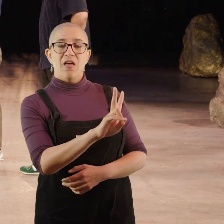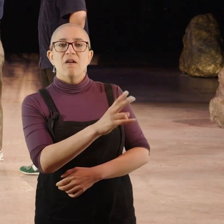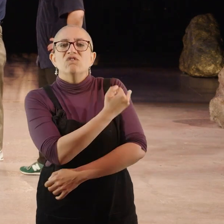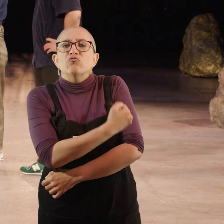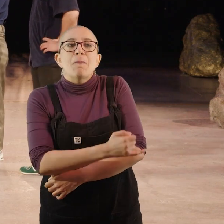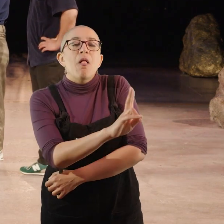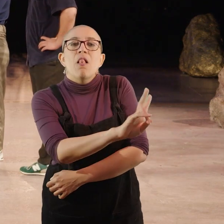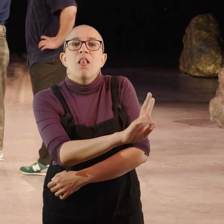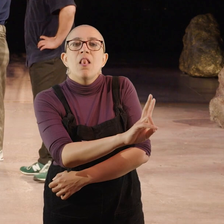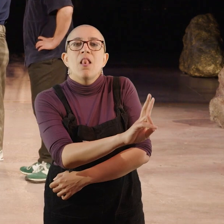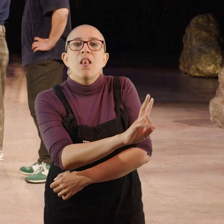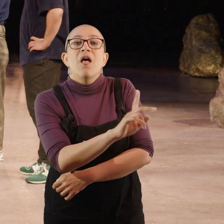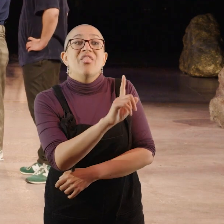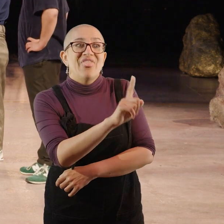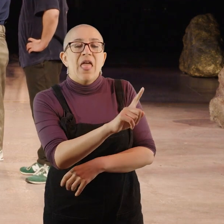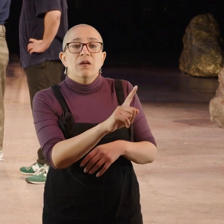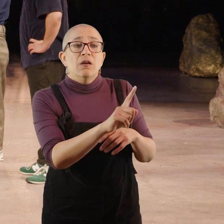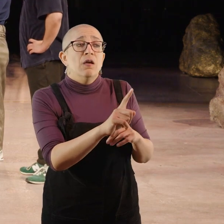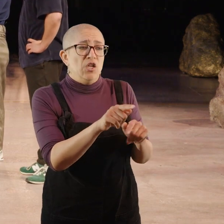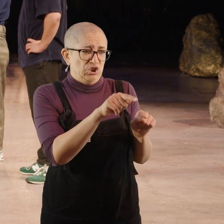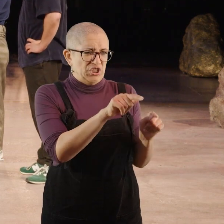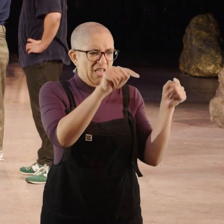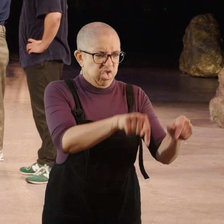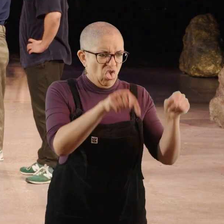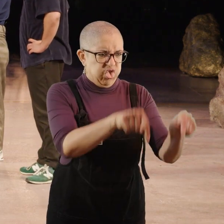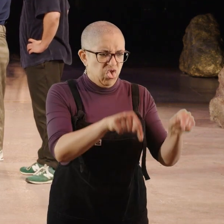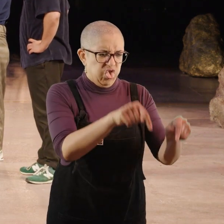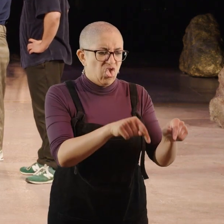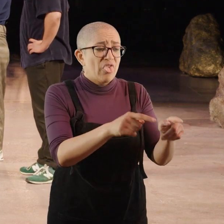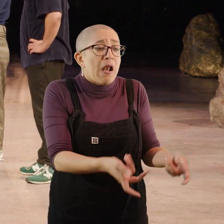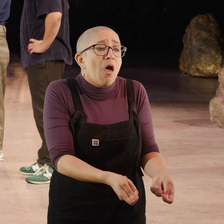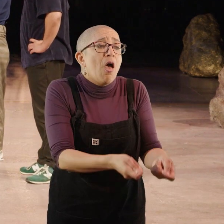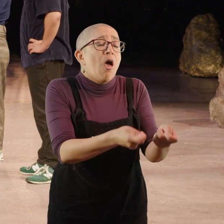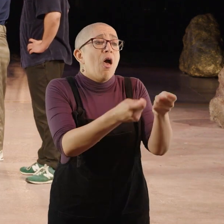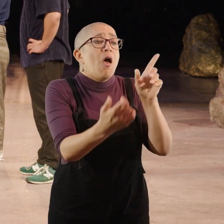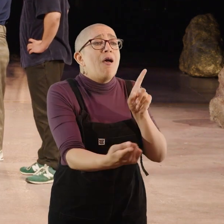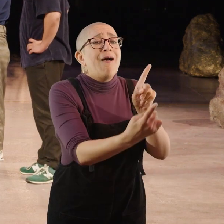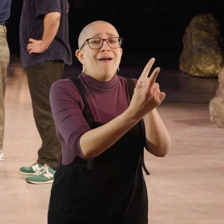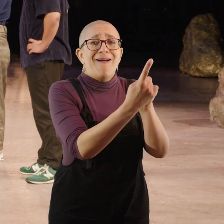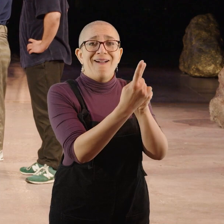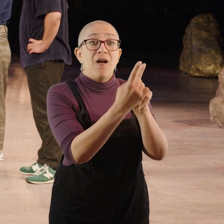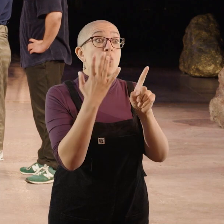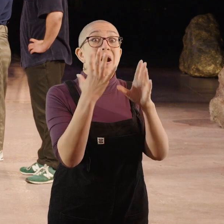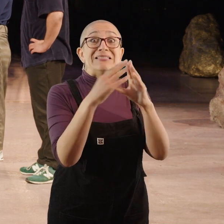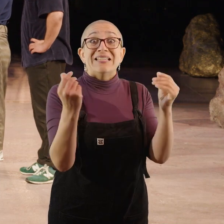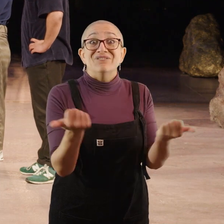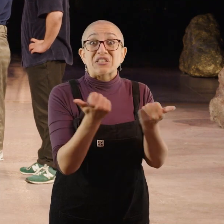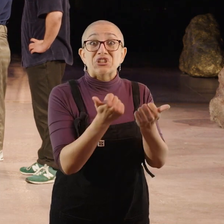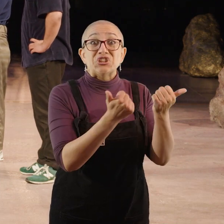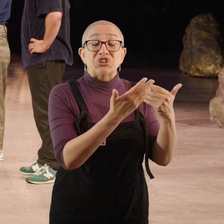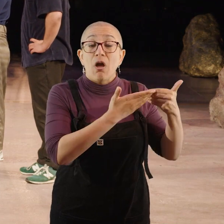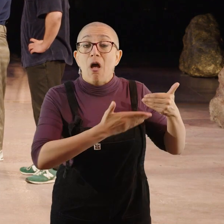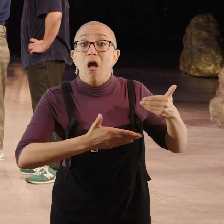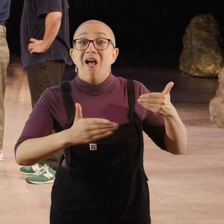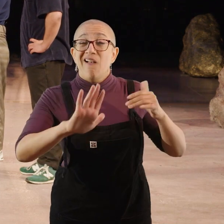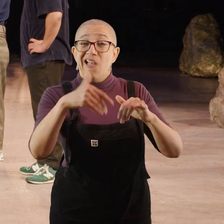and then putting back together again. Then when you go off together, you're a unit again. You start off as two individuals in this